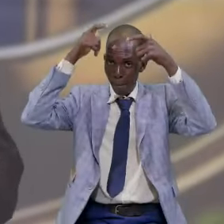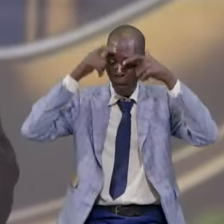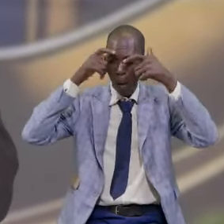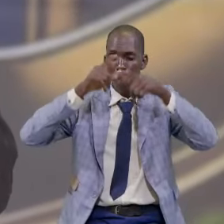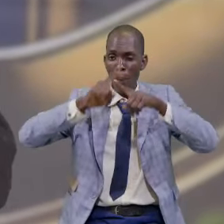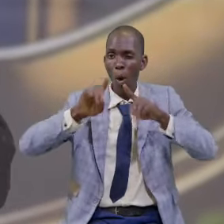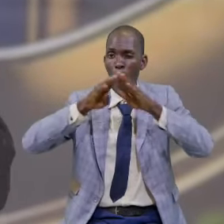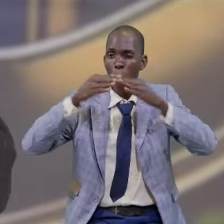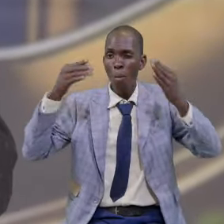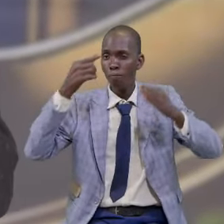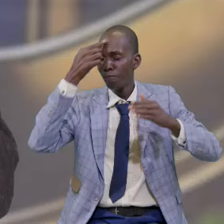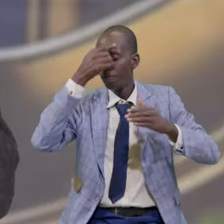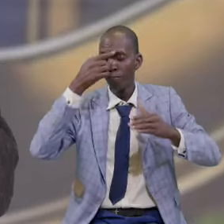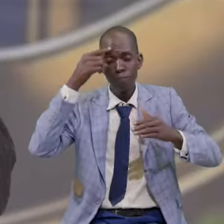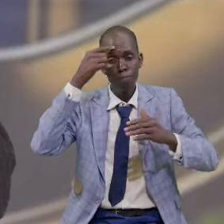And the